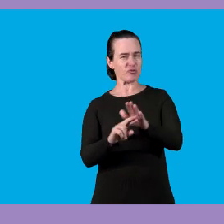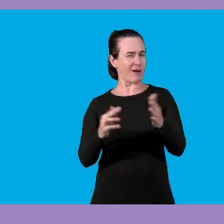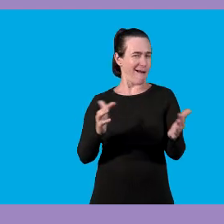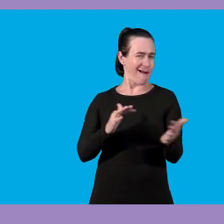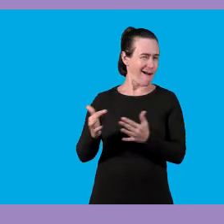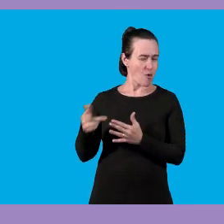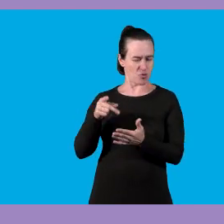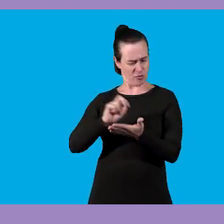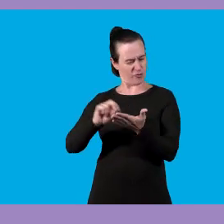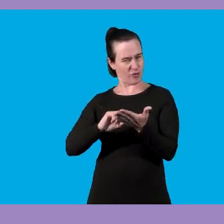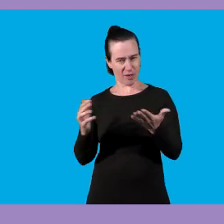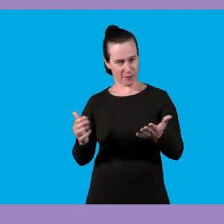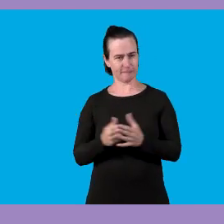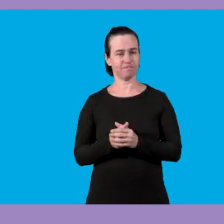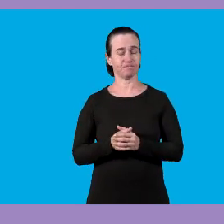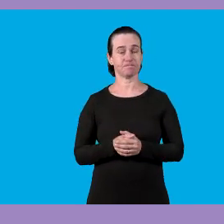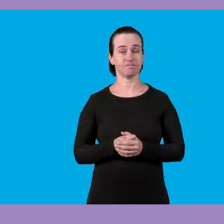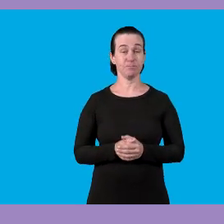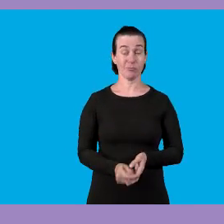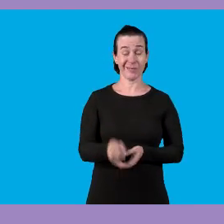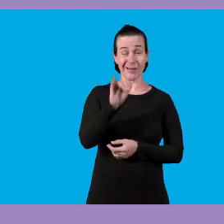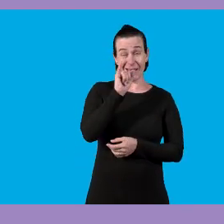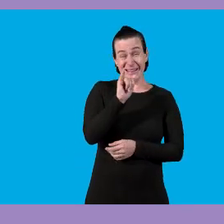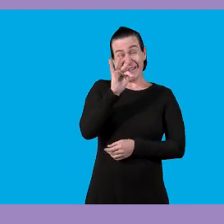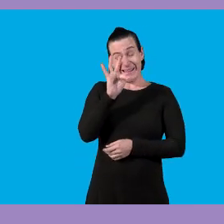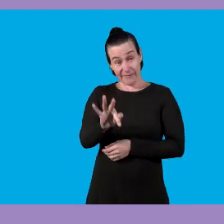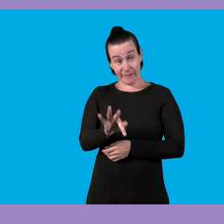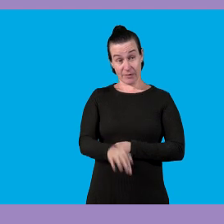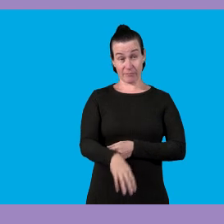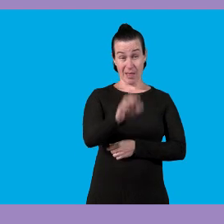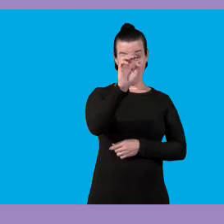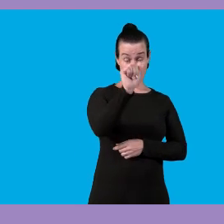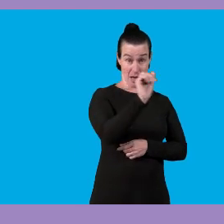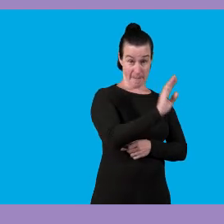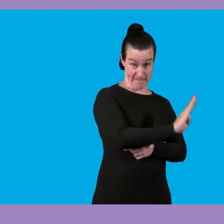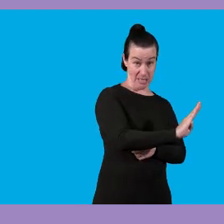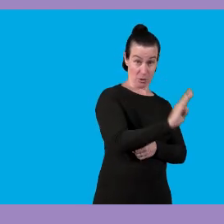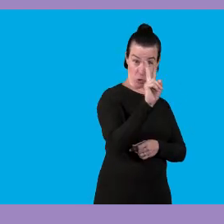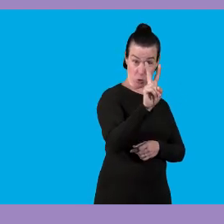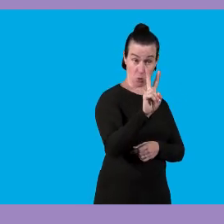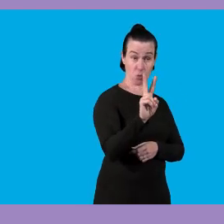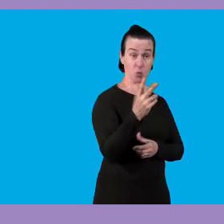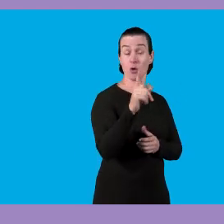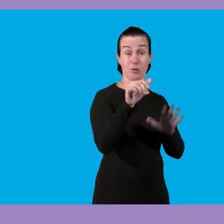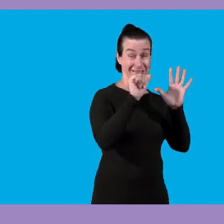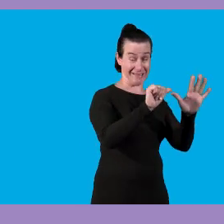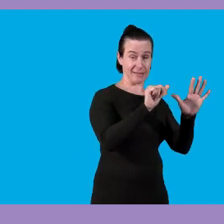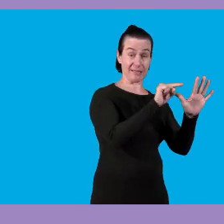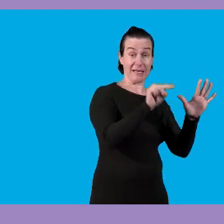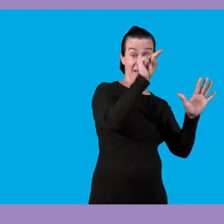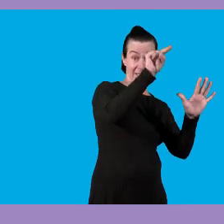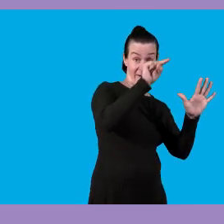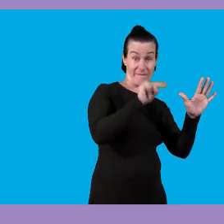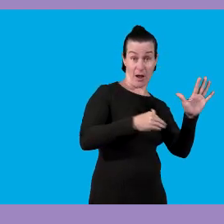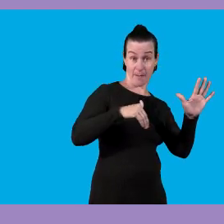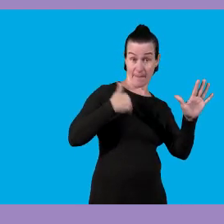terms of writing it. We then say, if side AB is divided by side